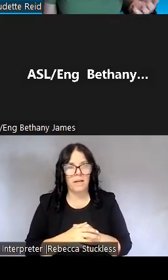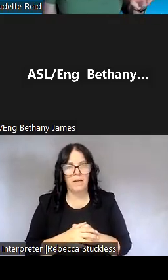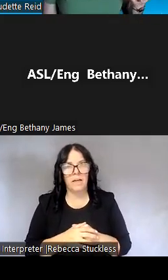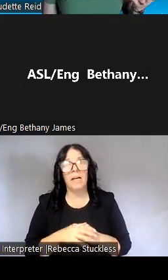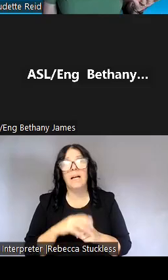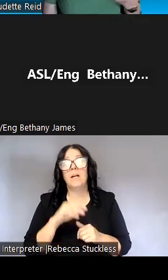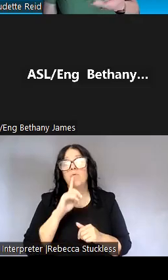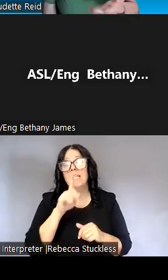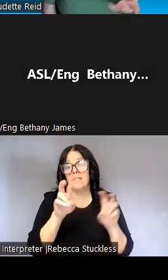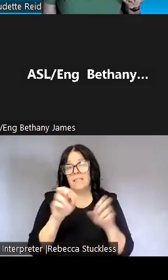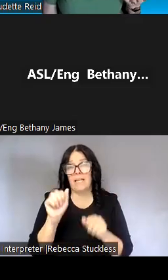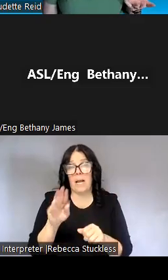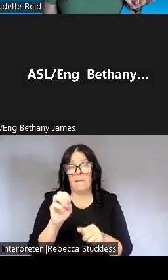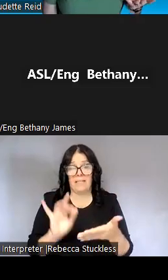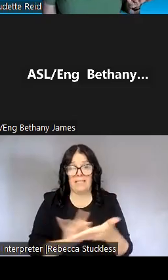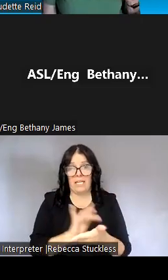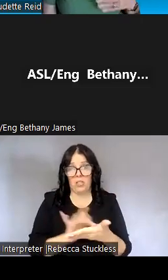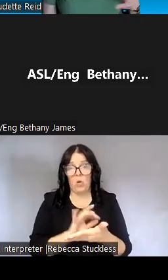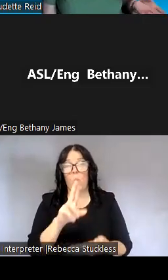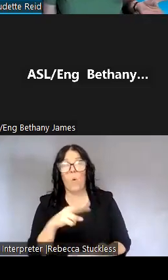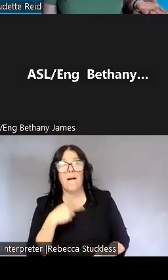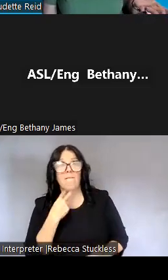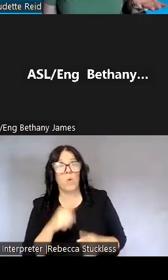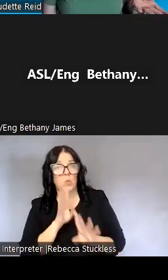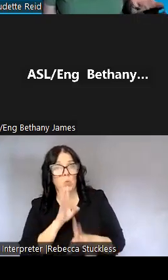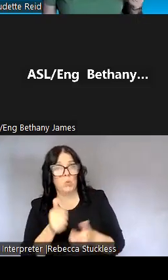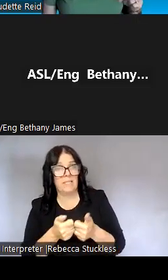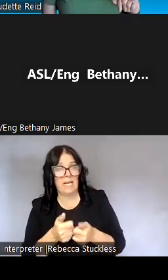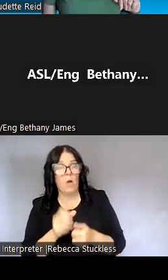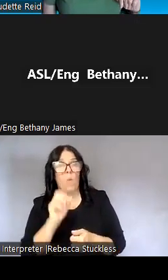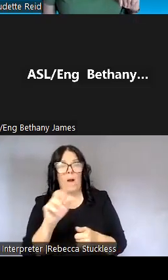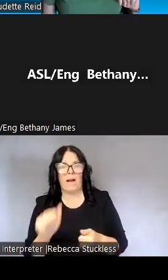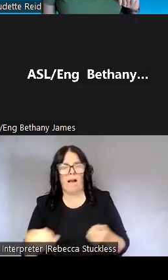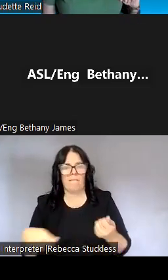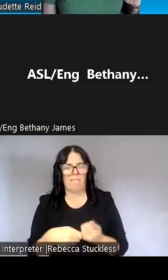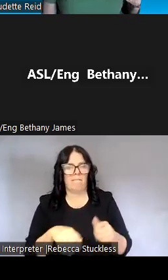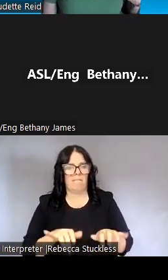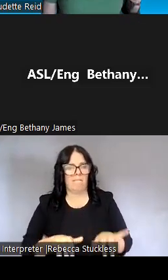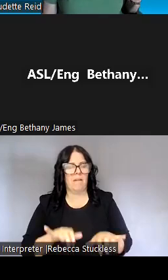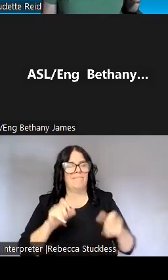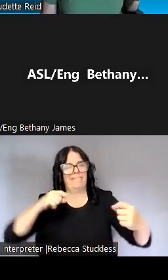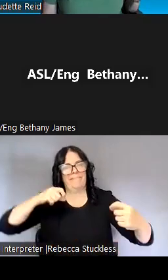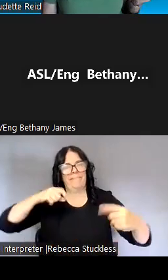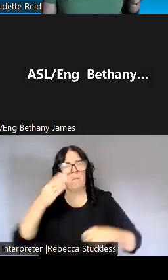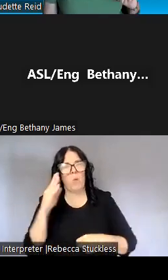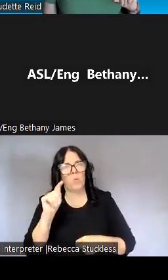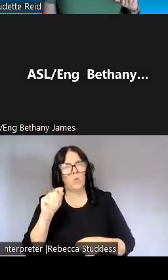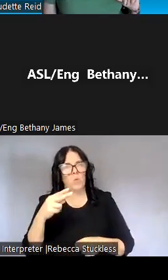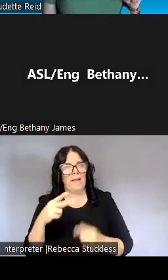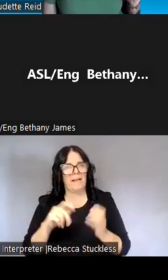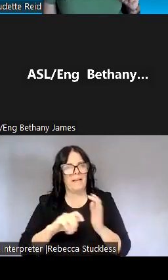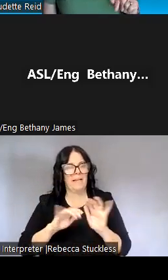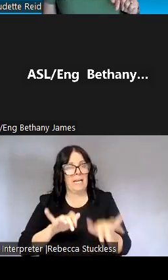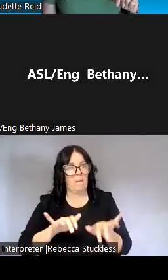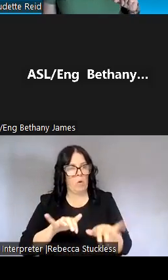text or Bluetooth keyboard can be connected to a tablet as well. And some